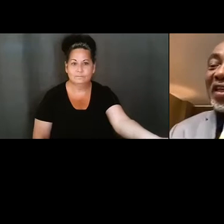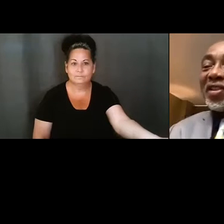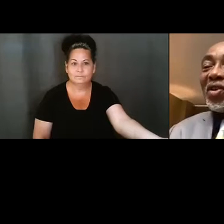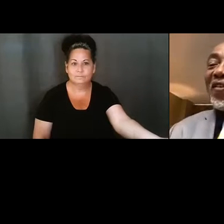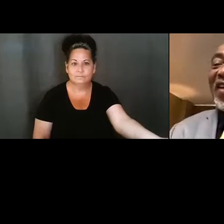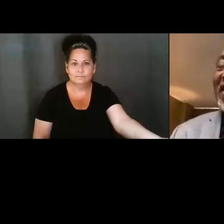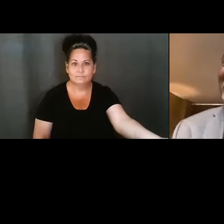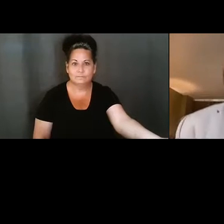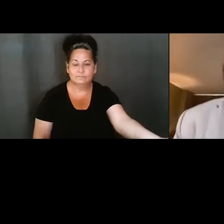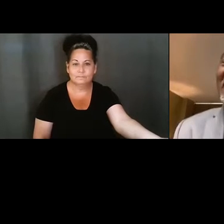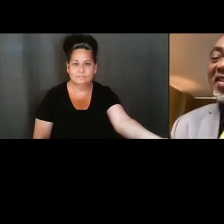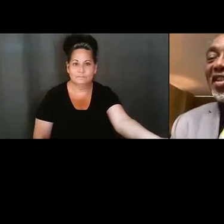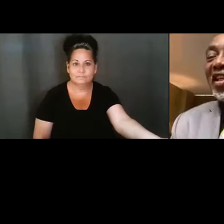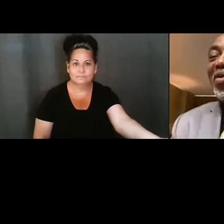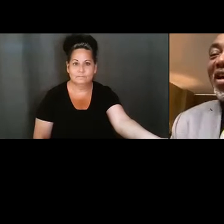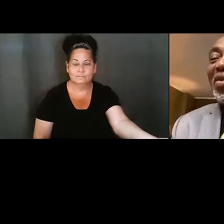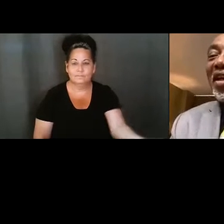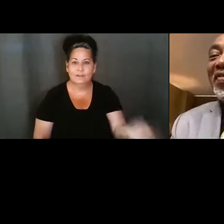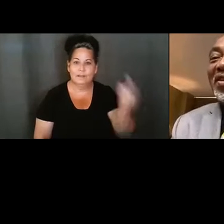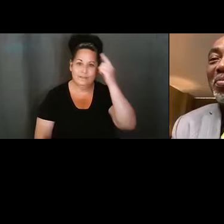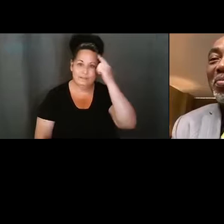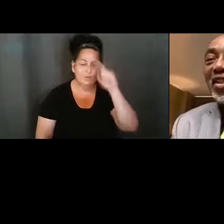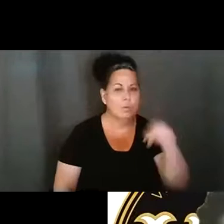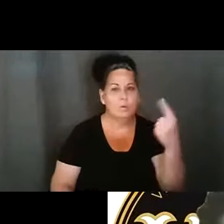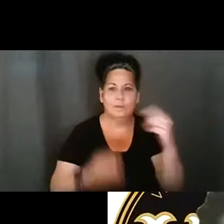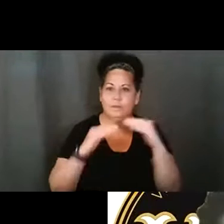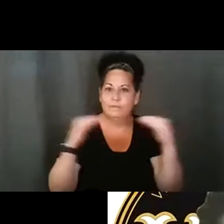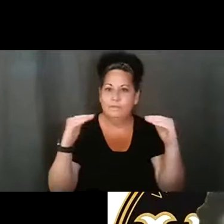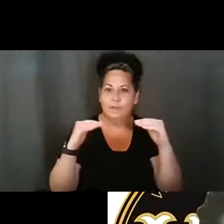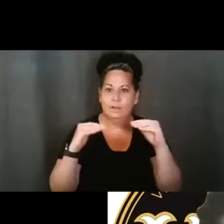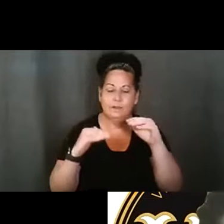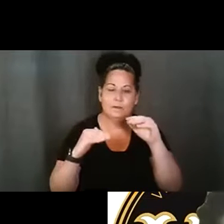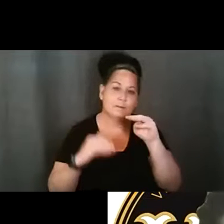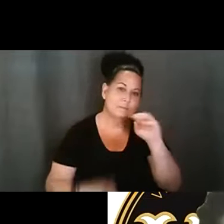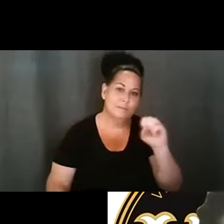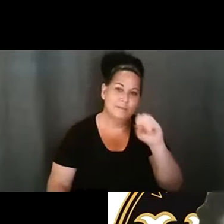I think it's only fair that Ms. Tandy sing while we have intermission.